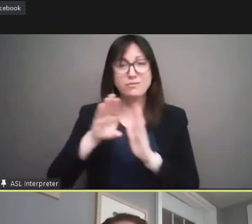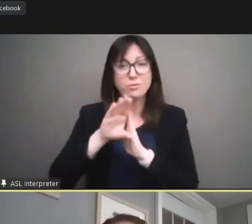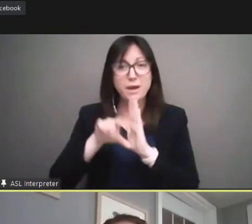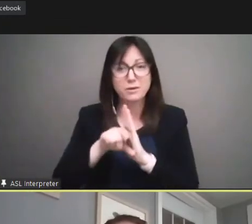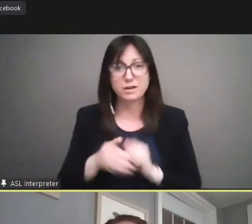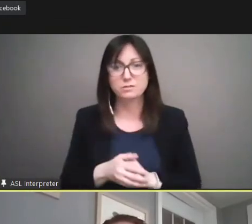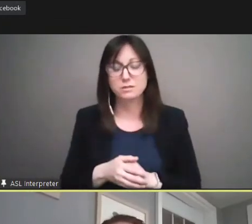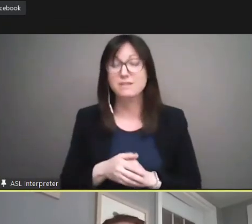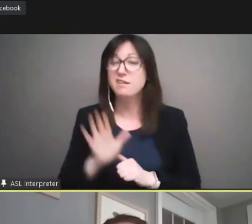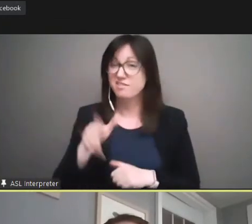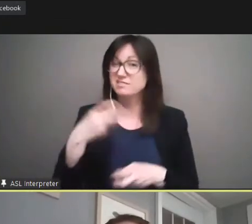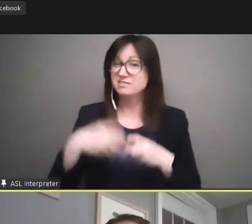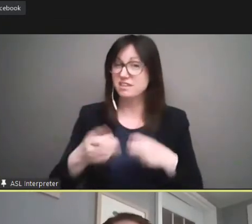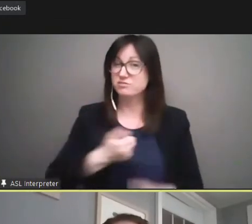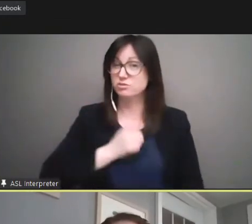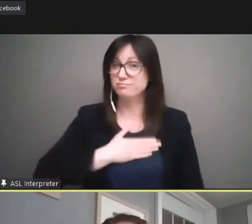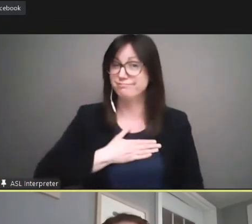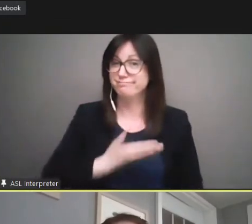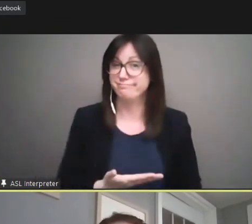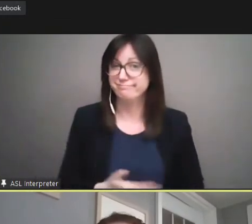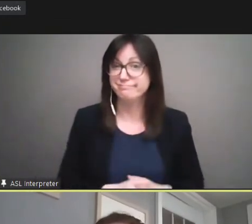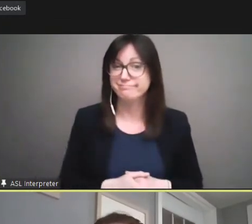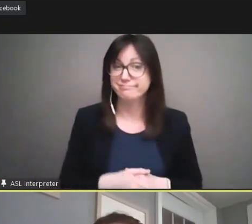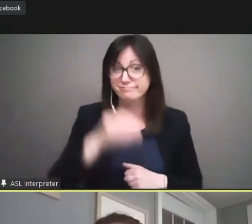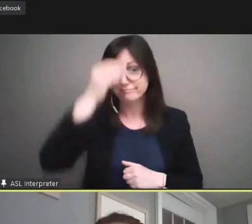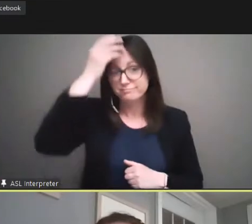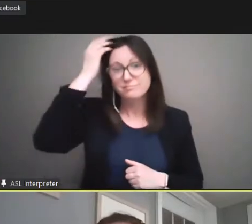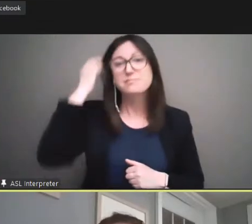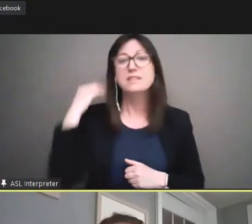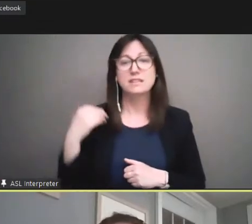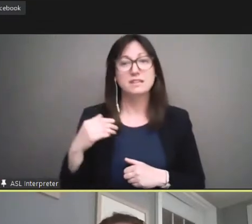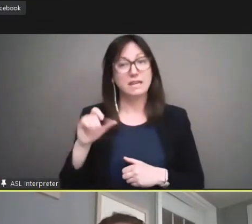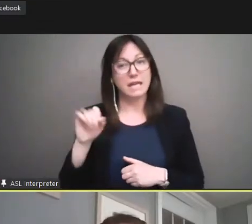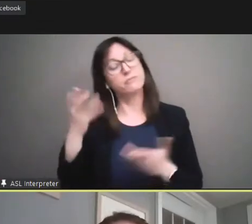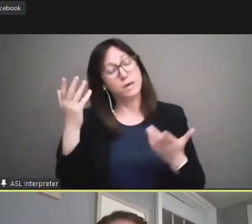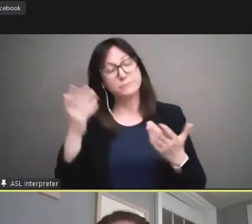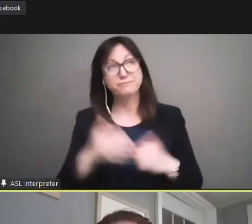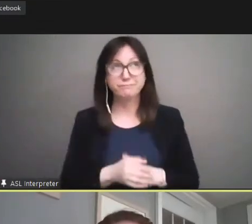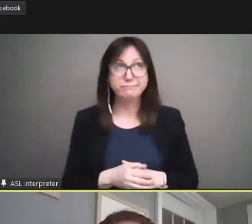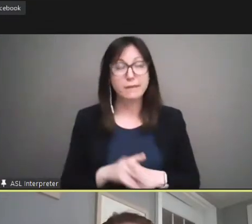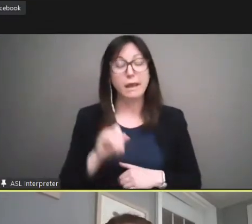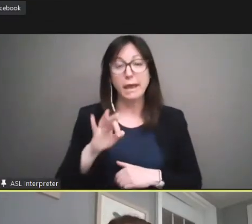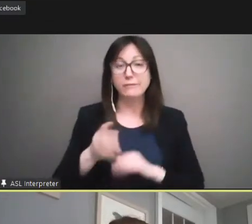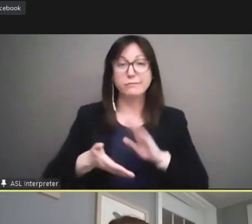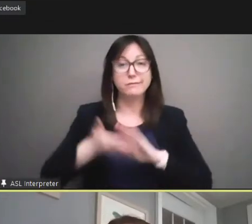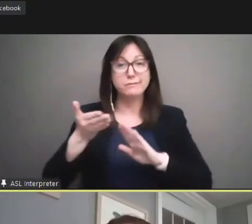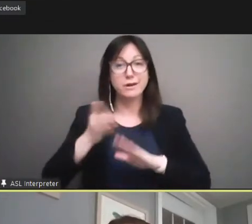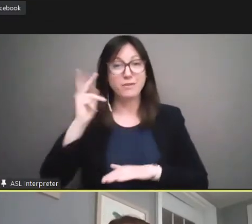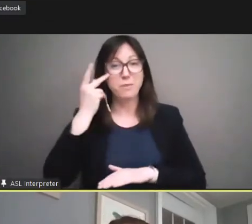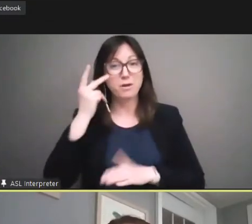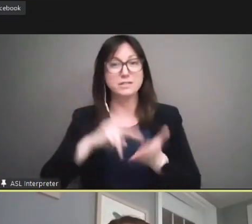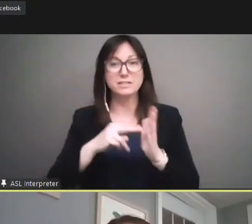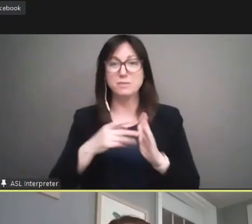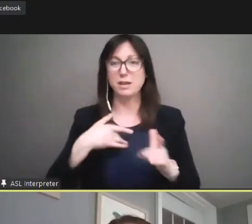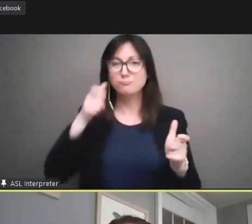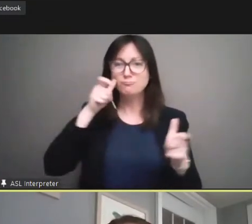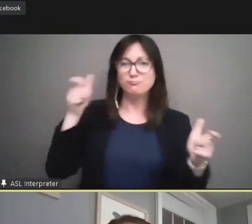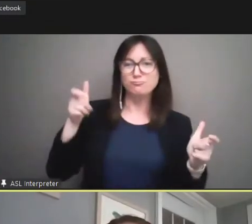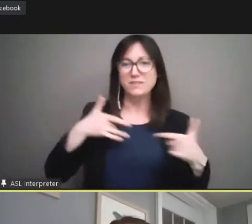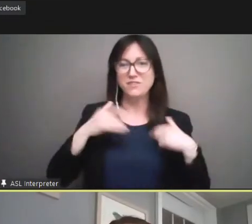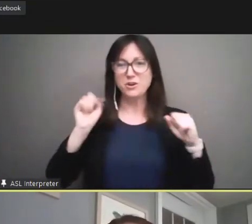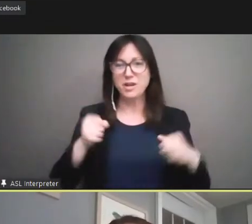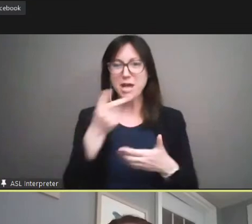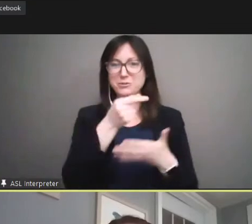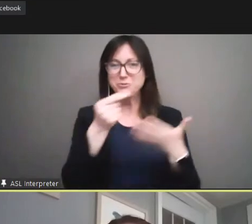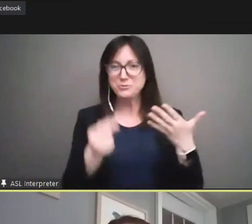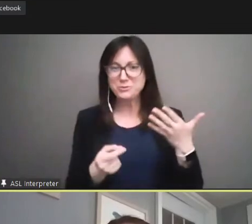because, well, let's call a spade a spade. You have to be a little vain to run for politics and think you can do everything. But, you know, I